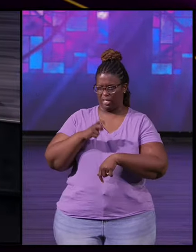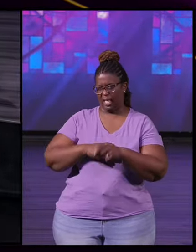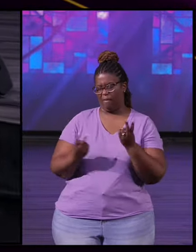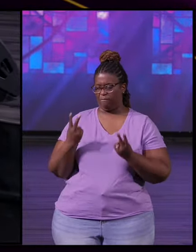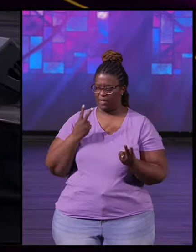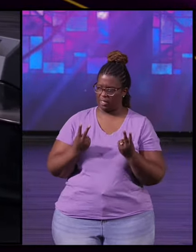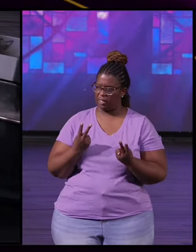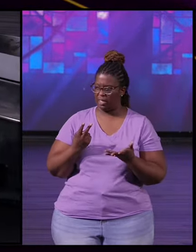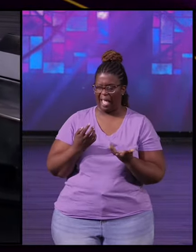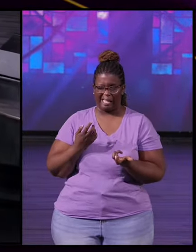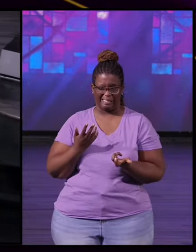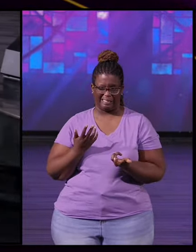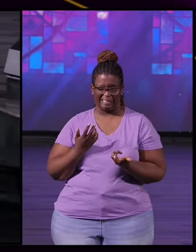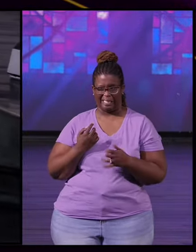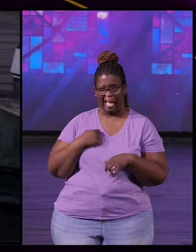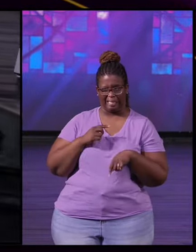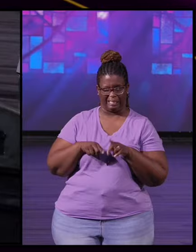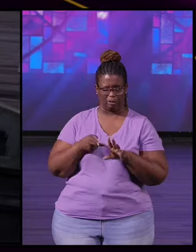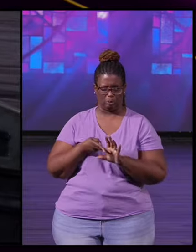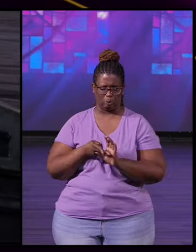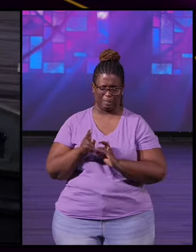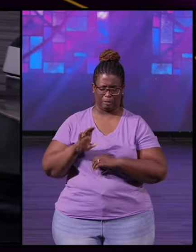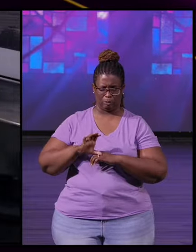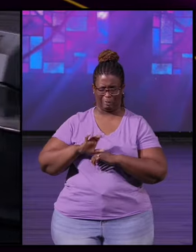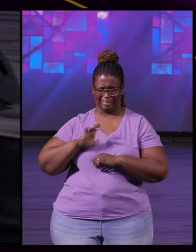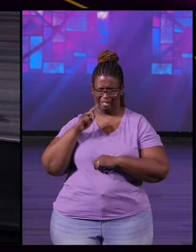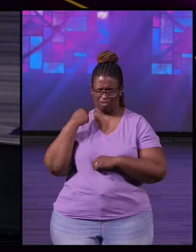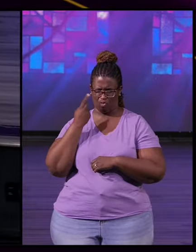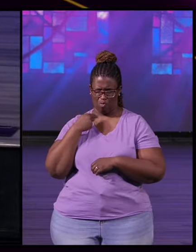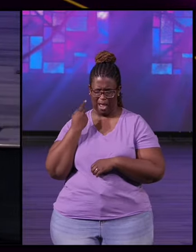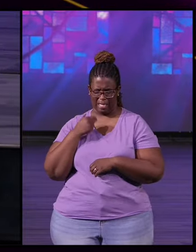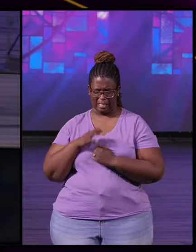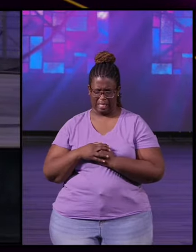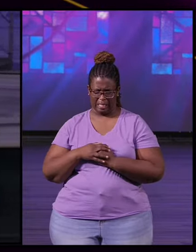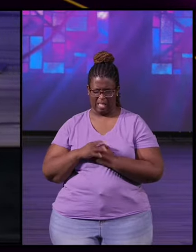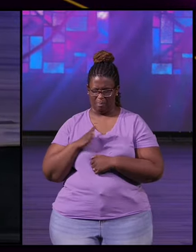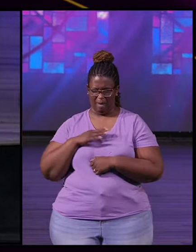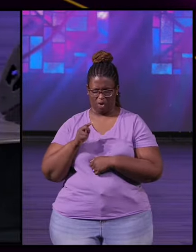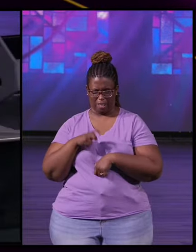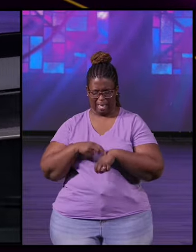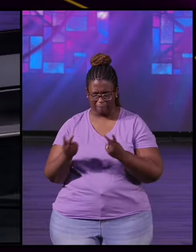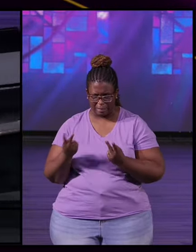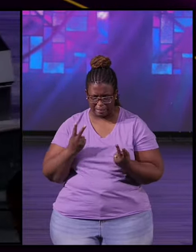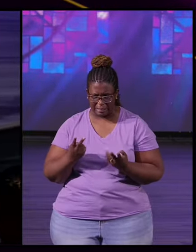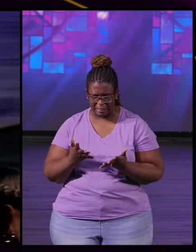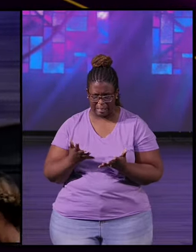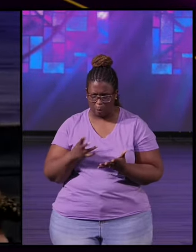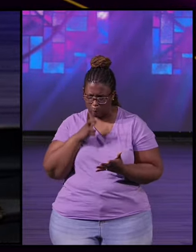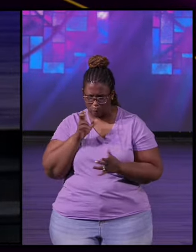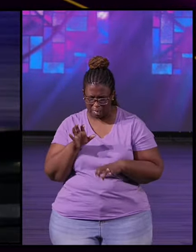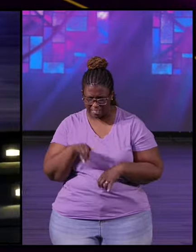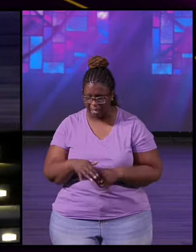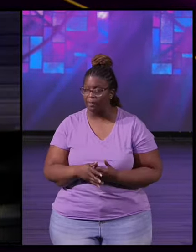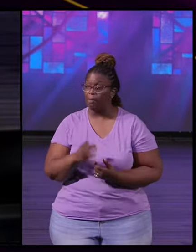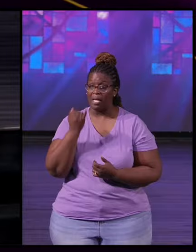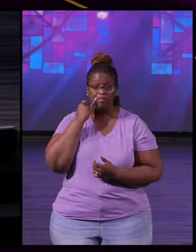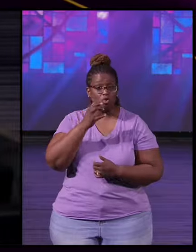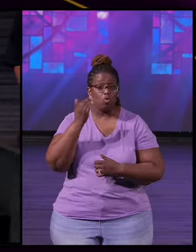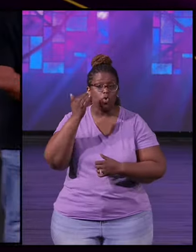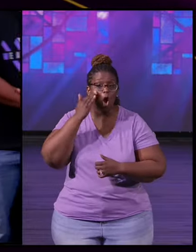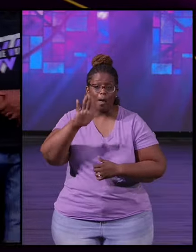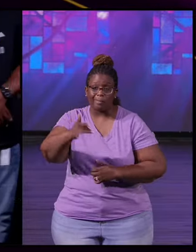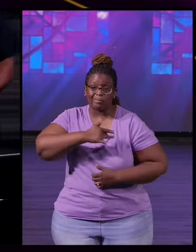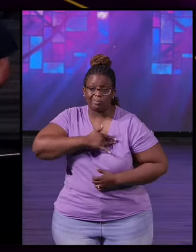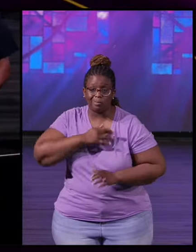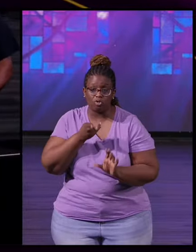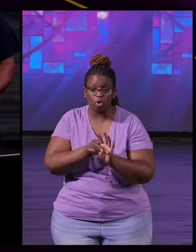I can't do that because that's so crazy. Who visits a church for the first time and then joins? But if you know God is calling you here, don't wait